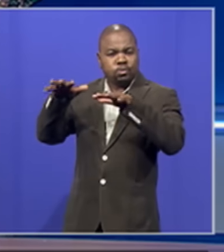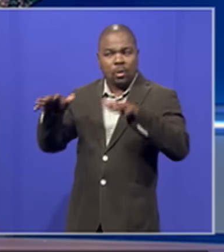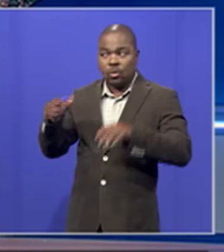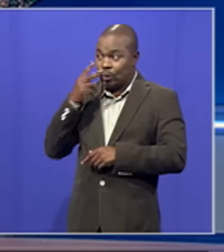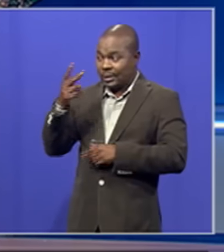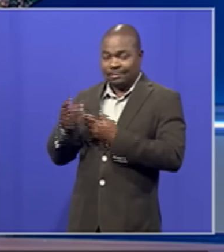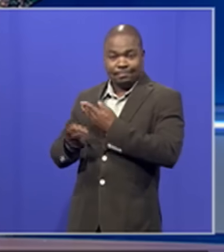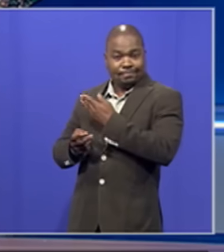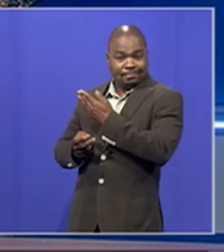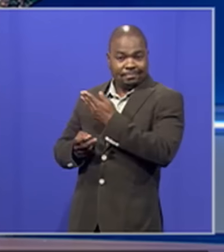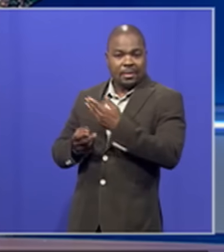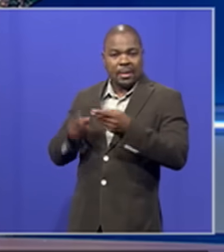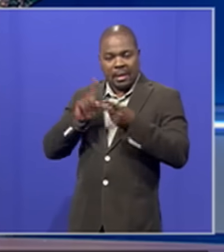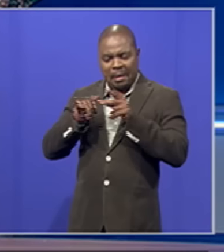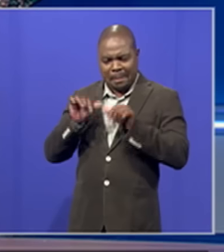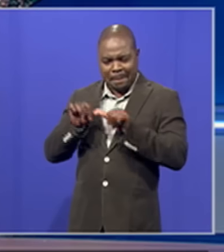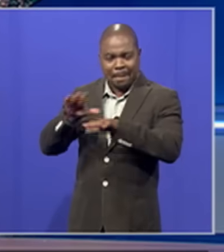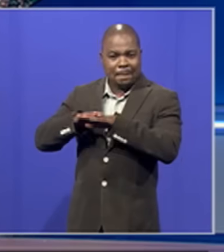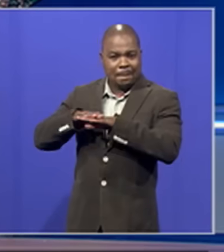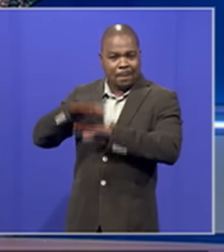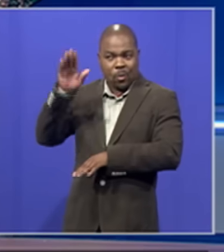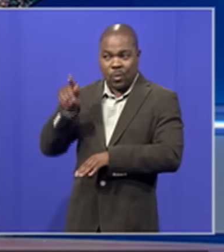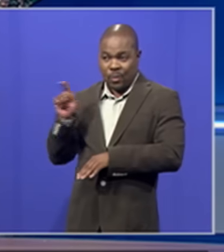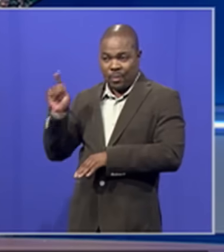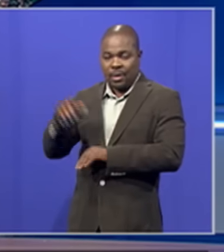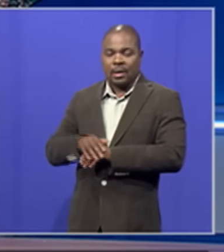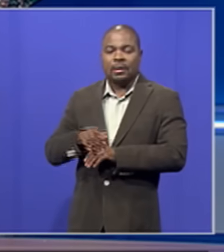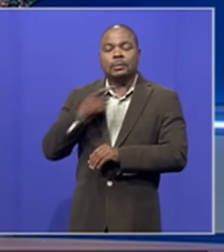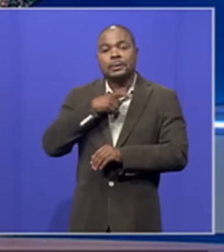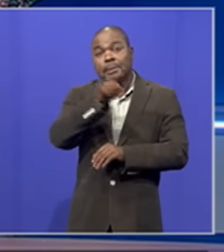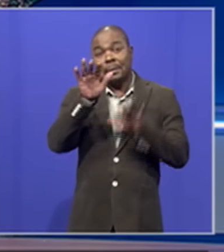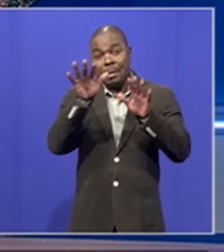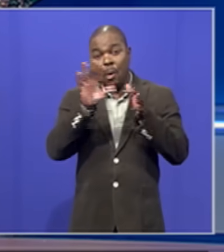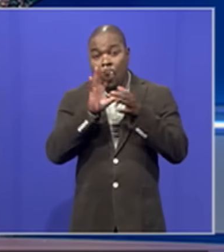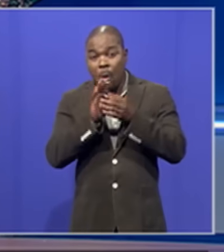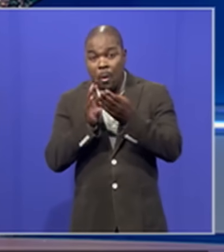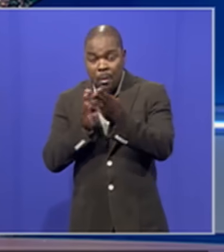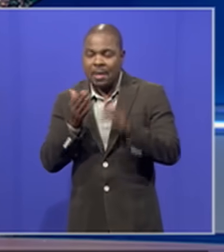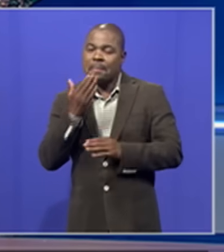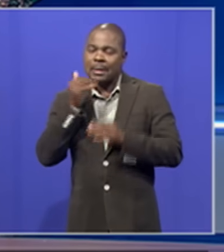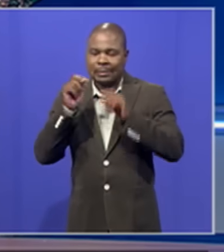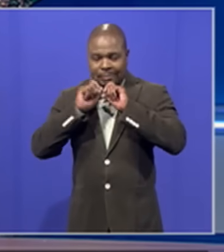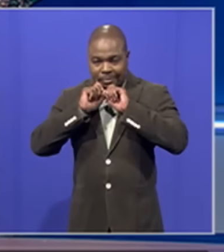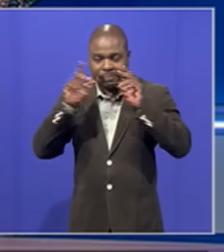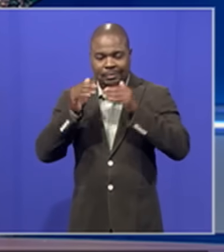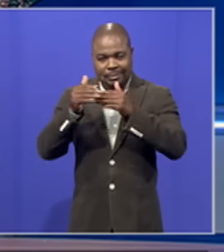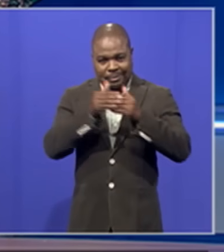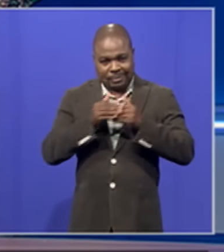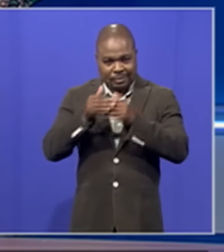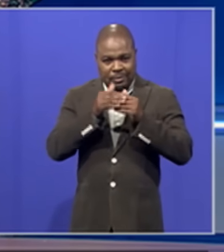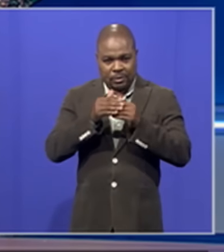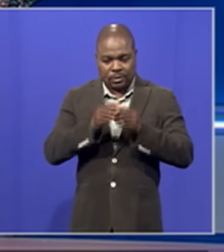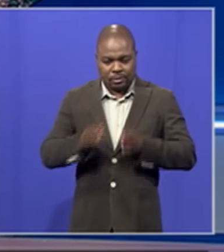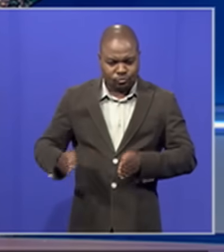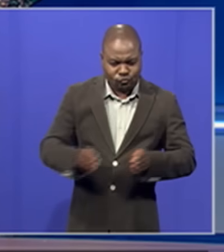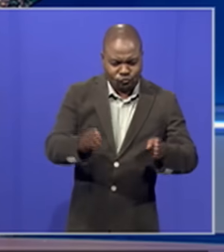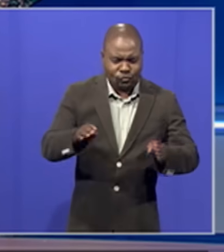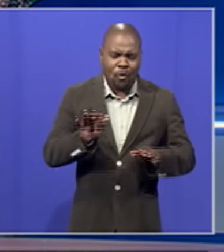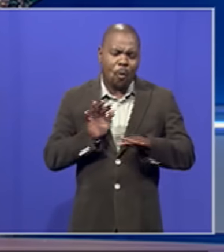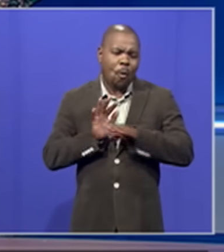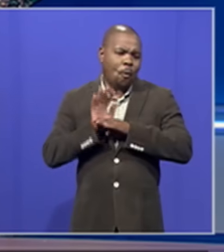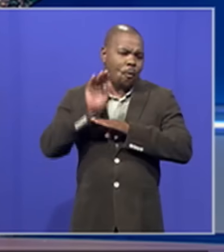bonang bile re bona ra se tšwela pele ko poleke tšeo. So kgopela batho ko gae ba tlhokomele e le dinoka di tlo tlala